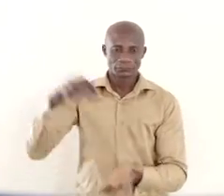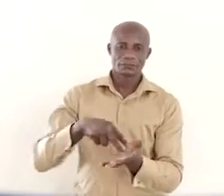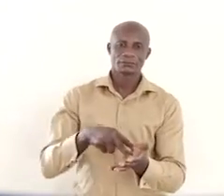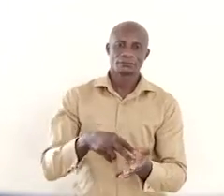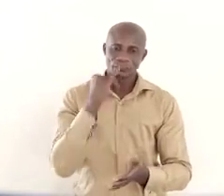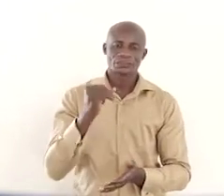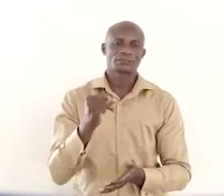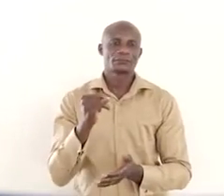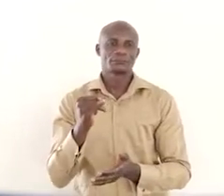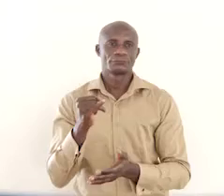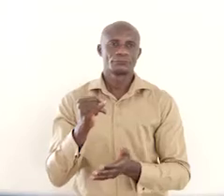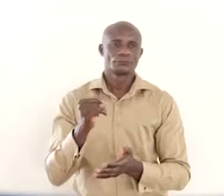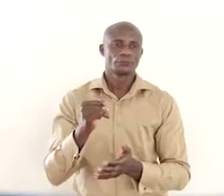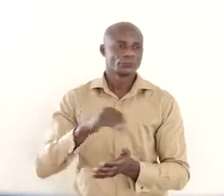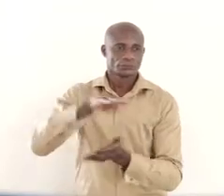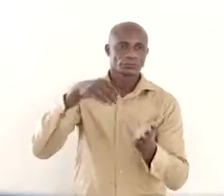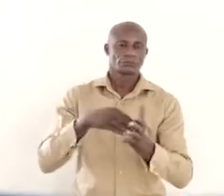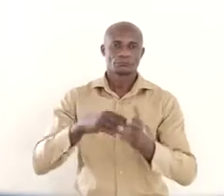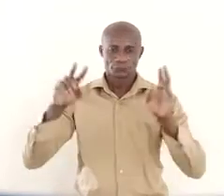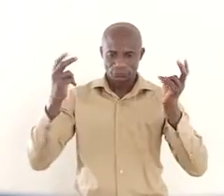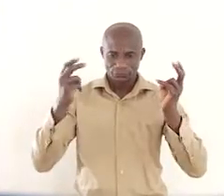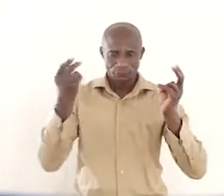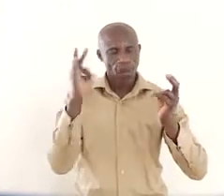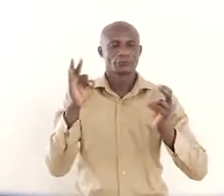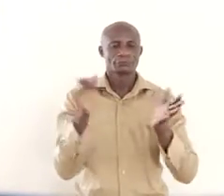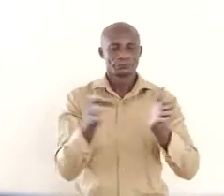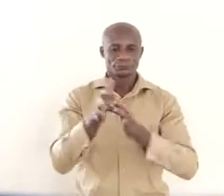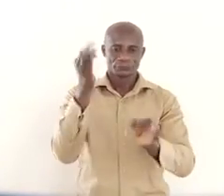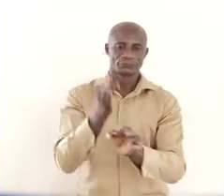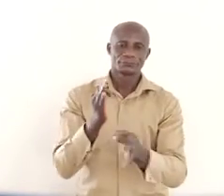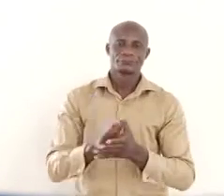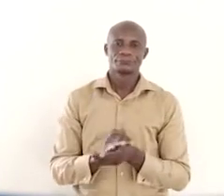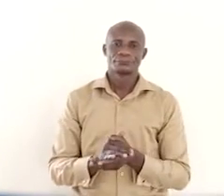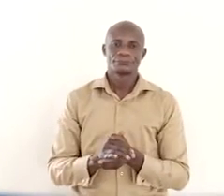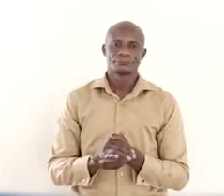The resurrection is the core mystery of the Christian faith.